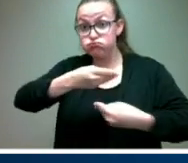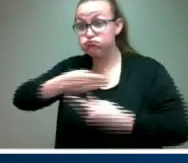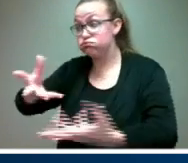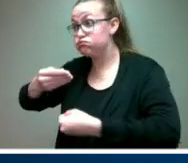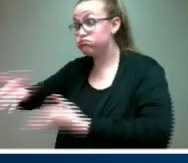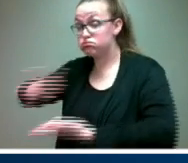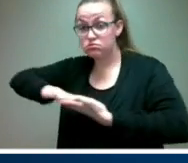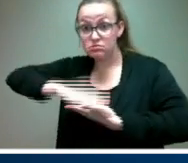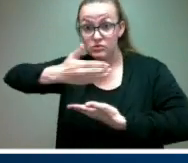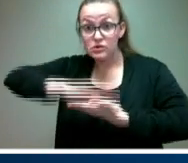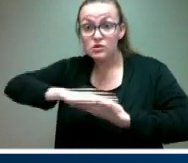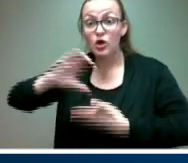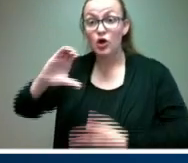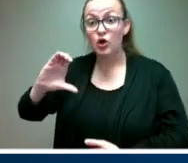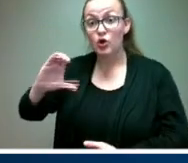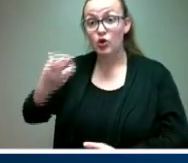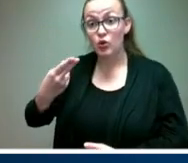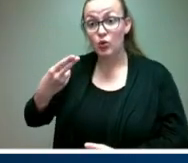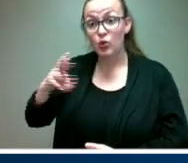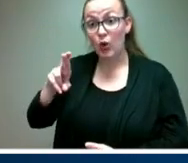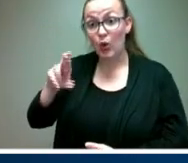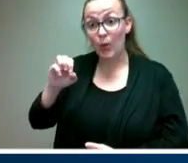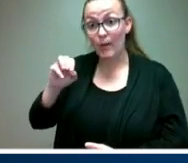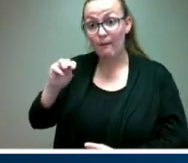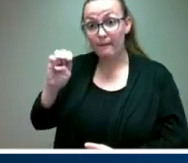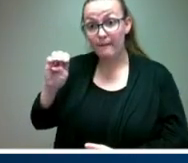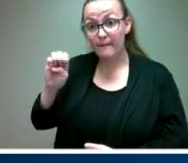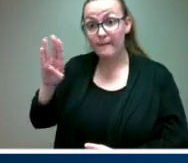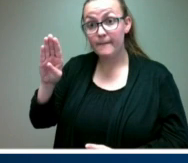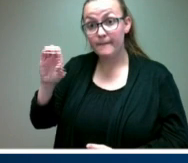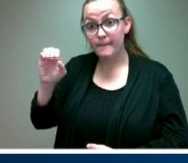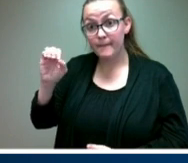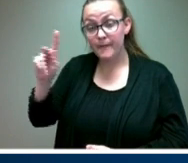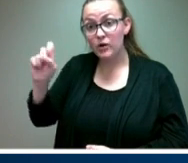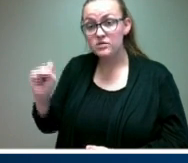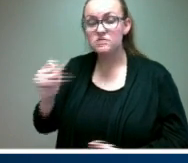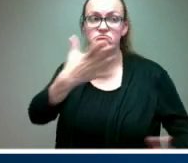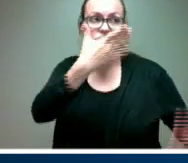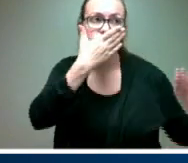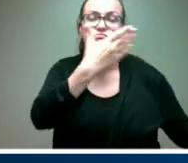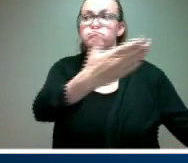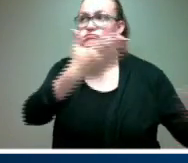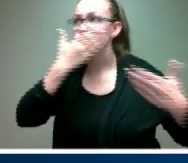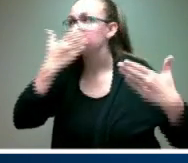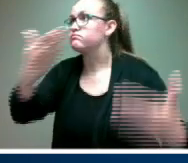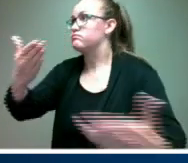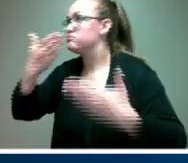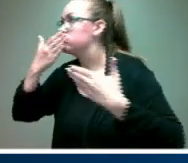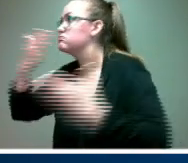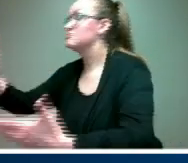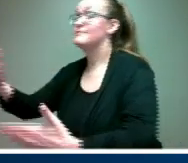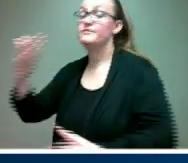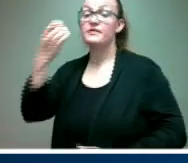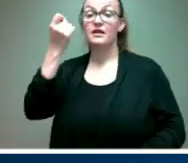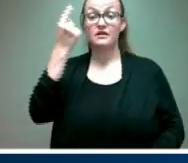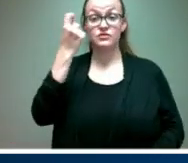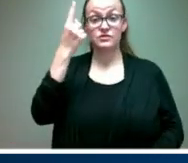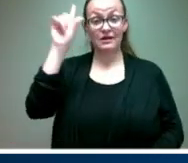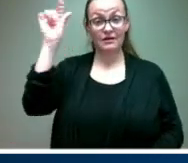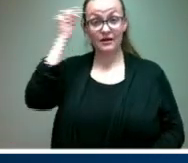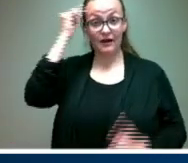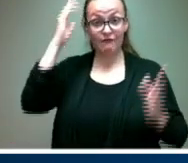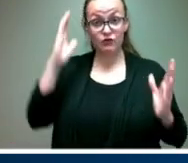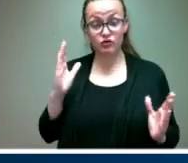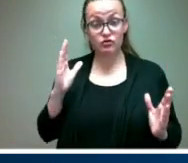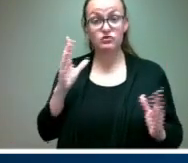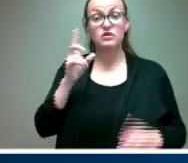repairing our Chromebooks. Thank you. And we don't want to minimize the safety that the governor and Dr. Acton has